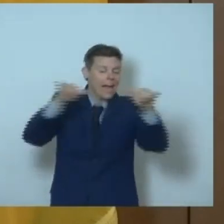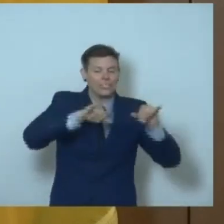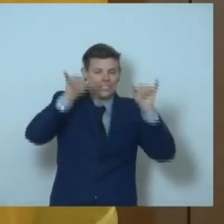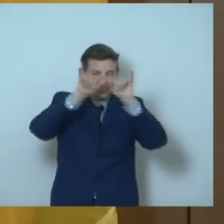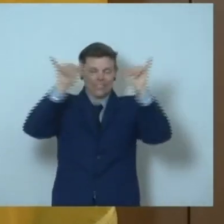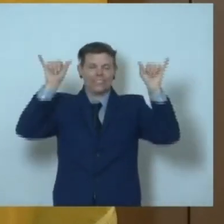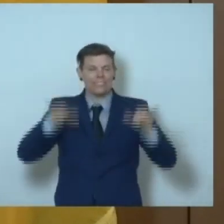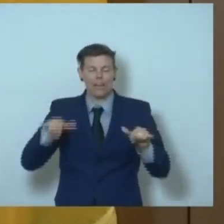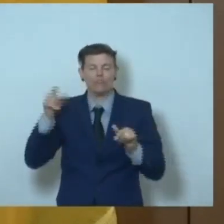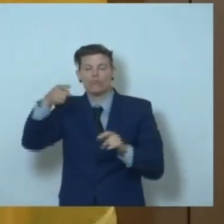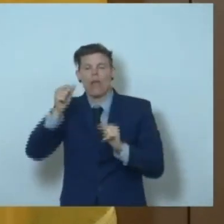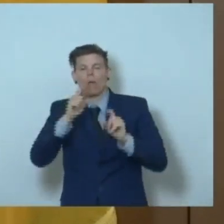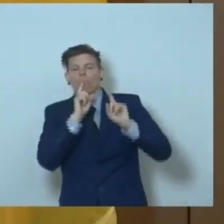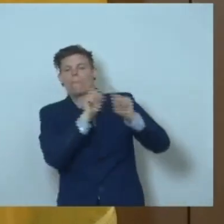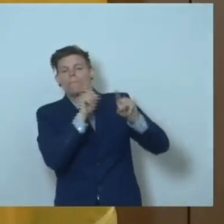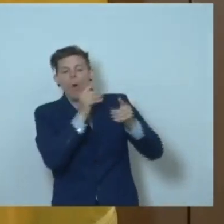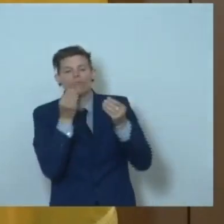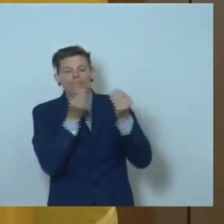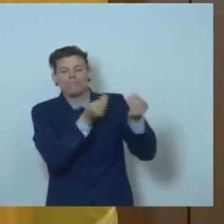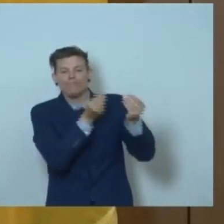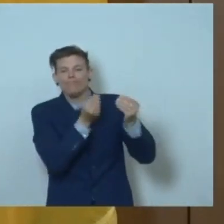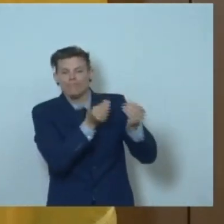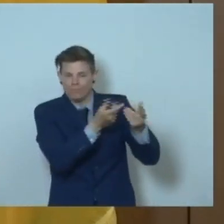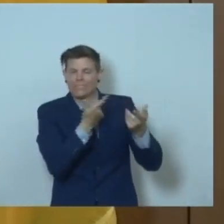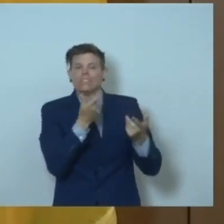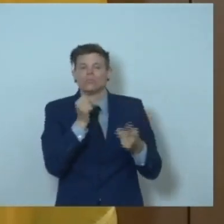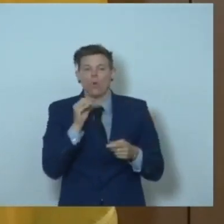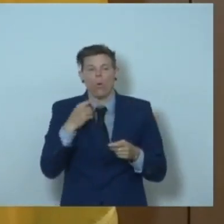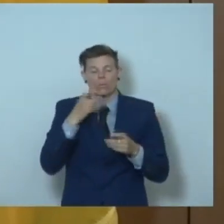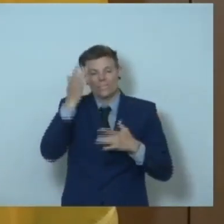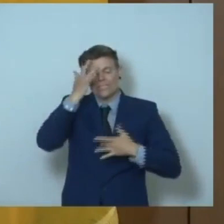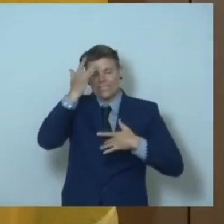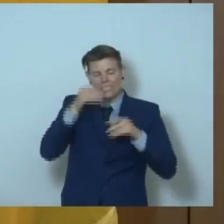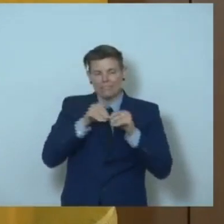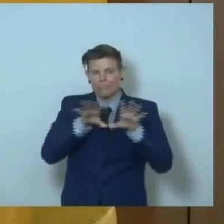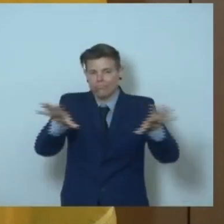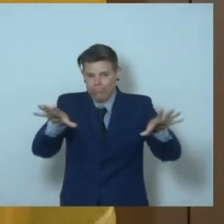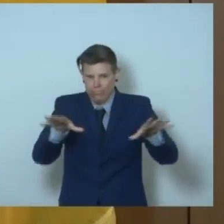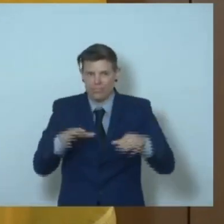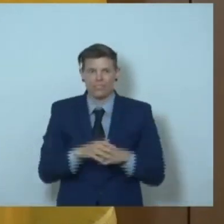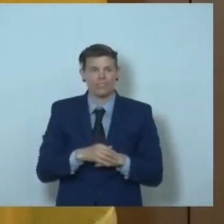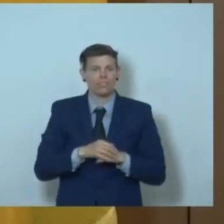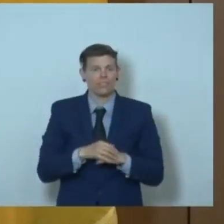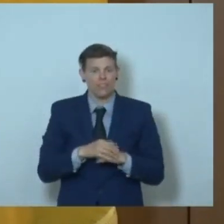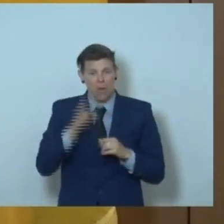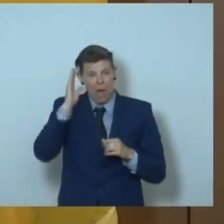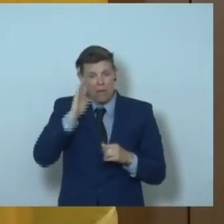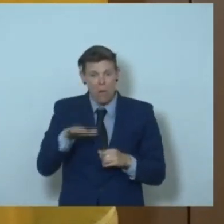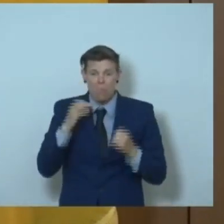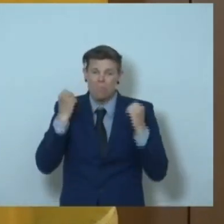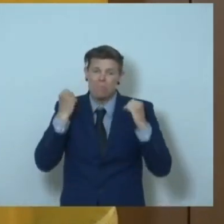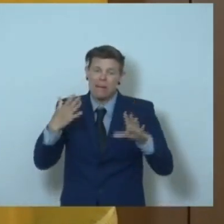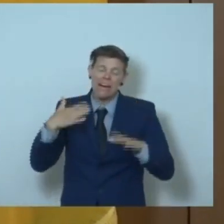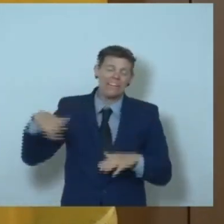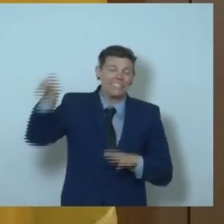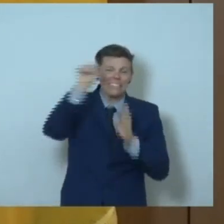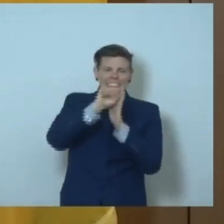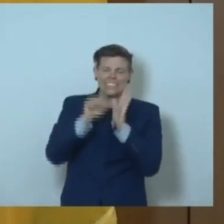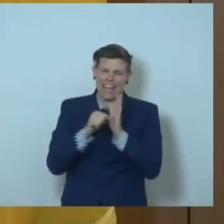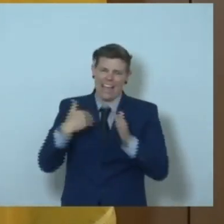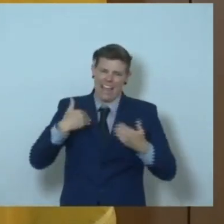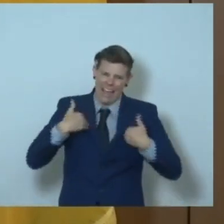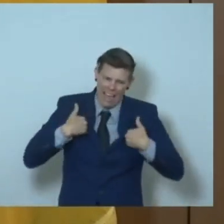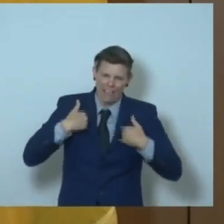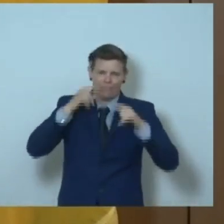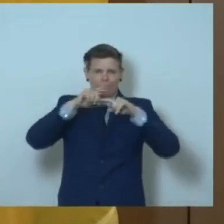disease management, which is a public health issue. So all states, including this one, and I raised this with the White House, it's